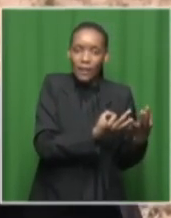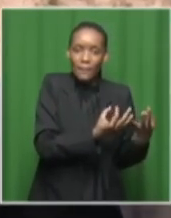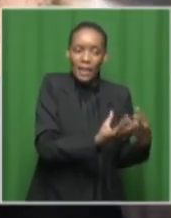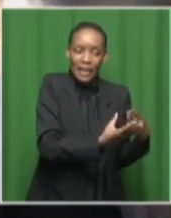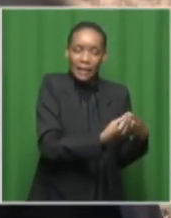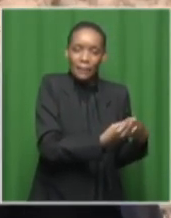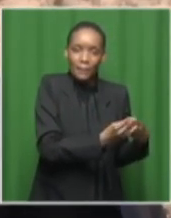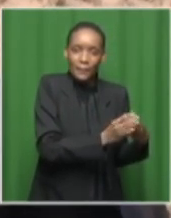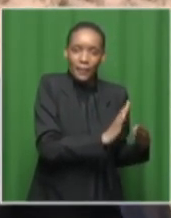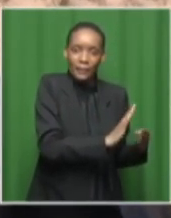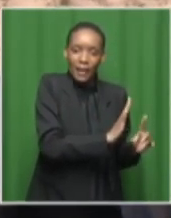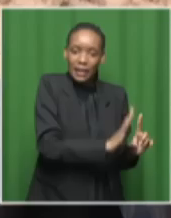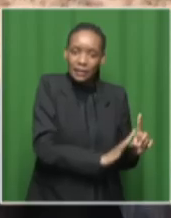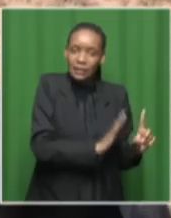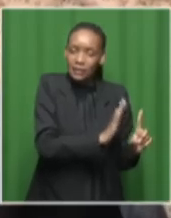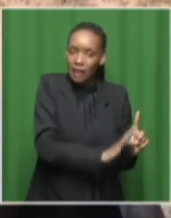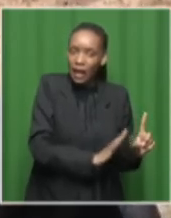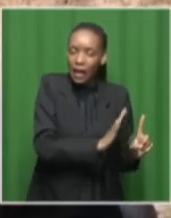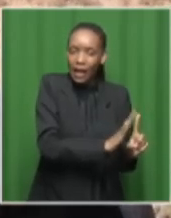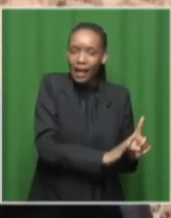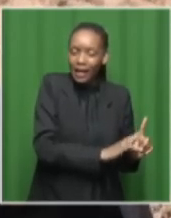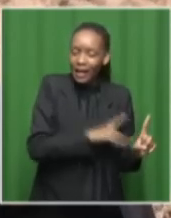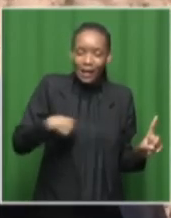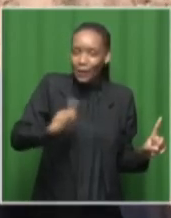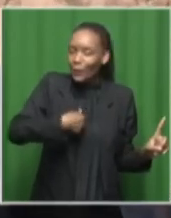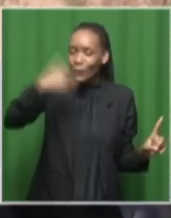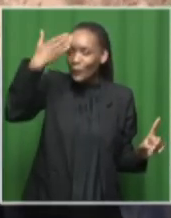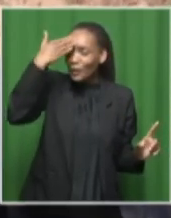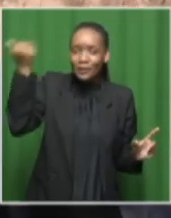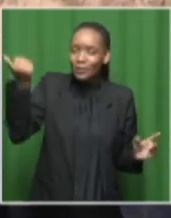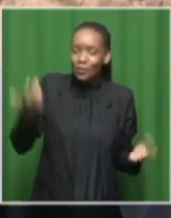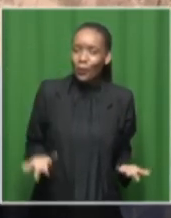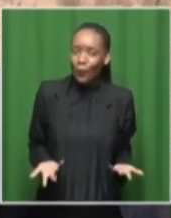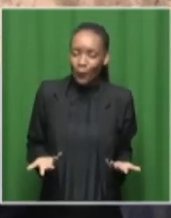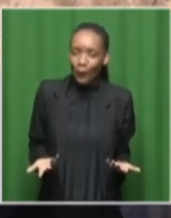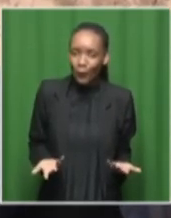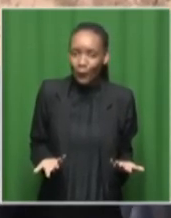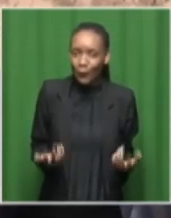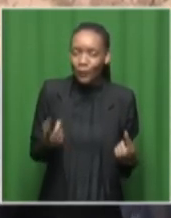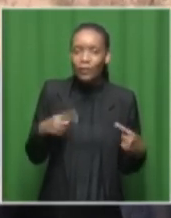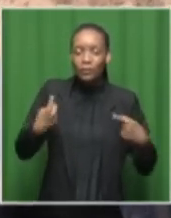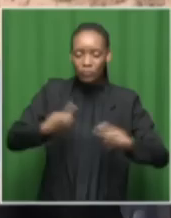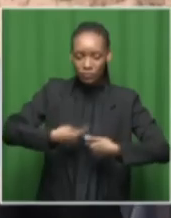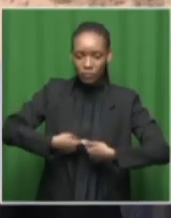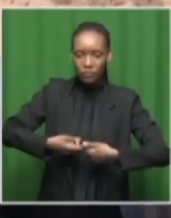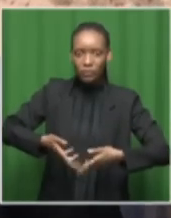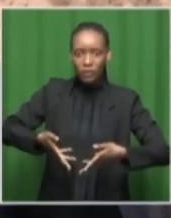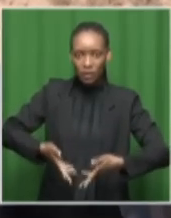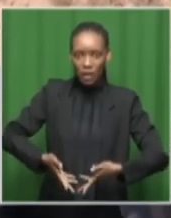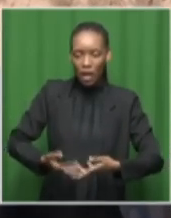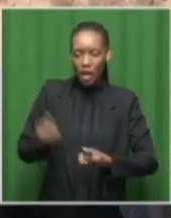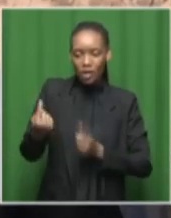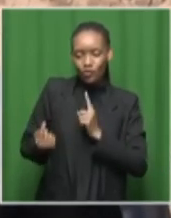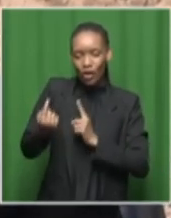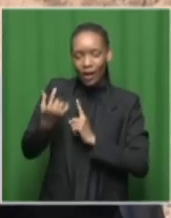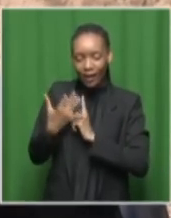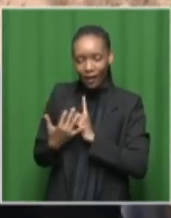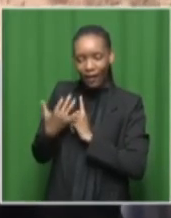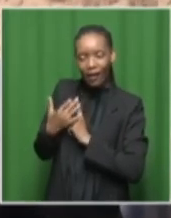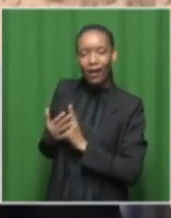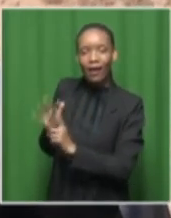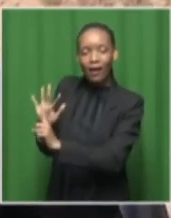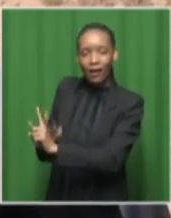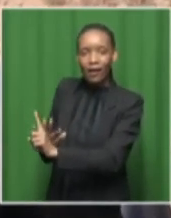members of His Excellency Dr. Buthelezi. We are here to also to comfort each other, because all of